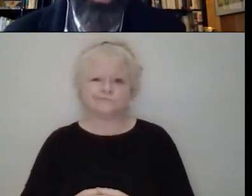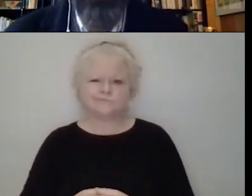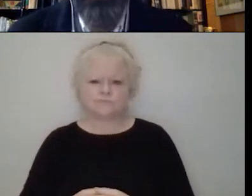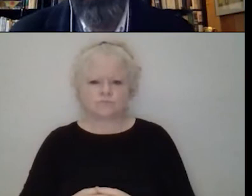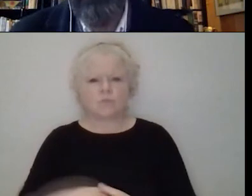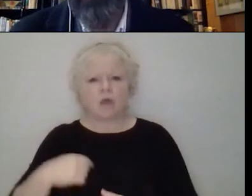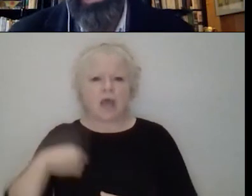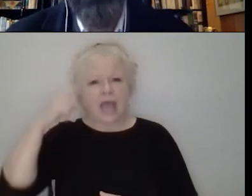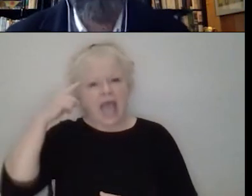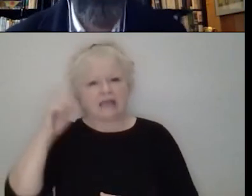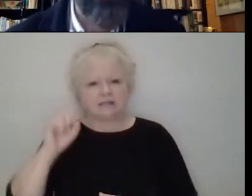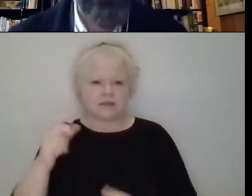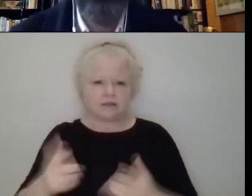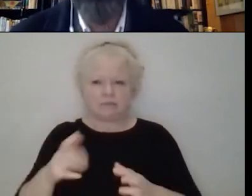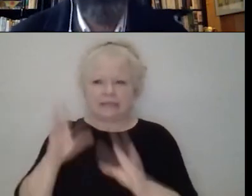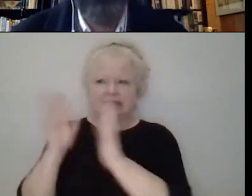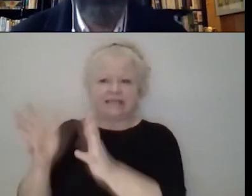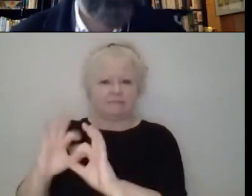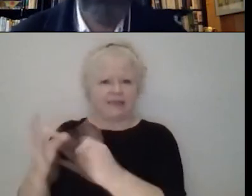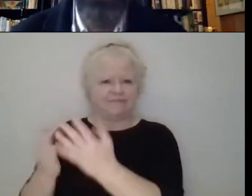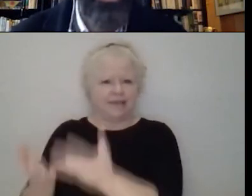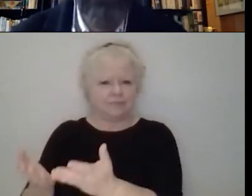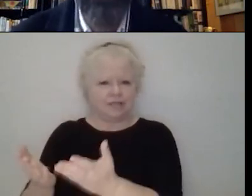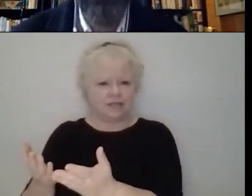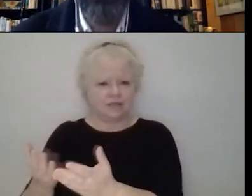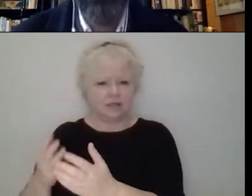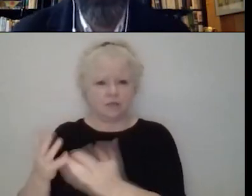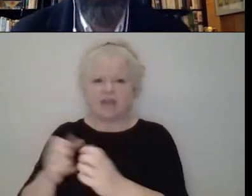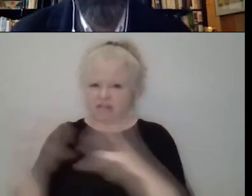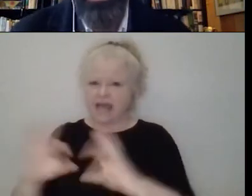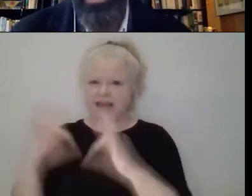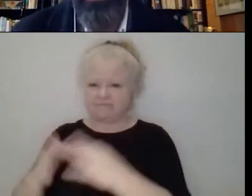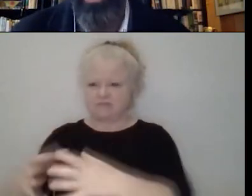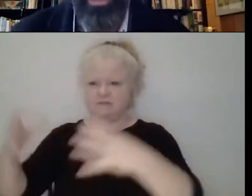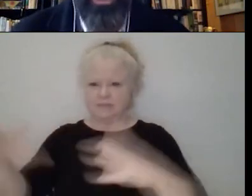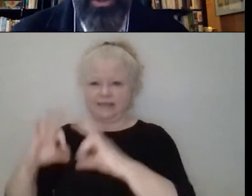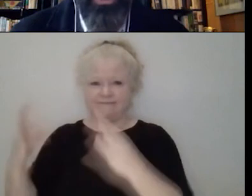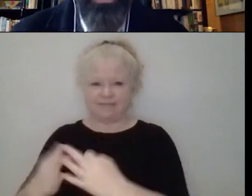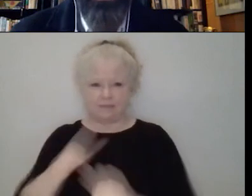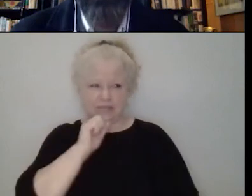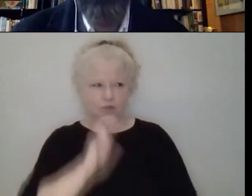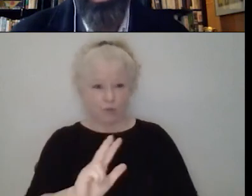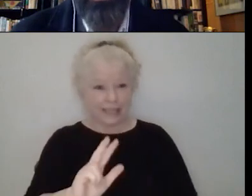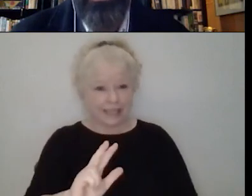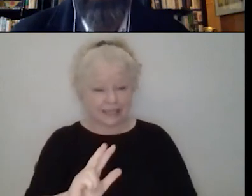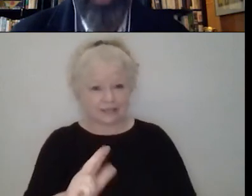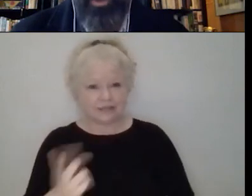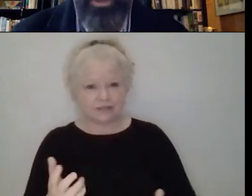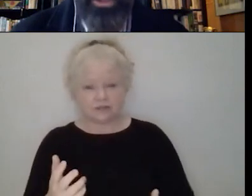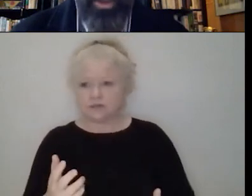probably it was scary leaving everyone behind, especially, you know, we have extended families. And I, at that age, at 3 years old, the